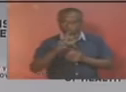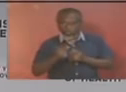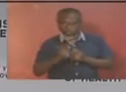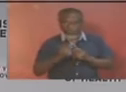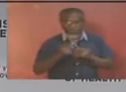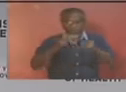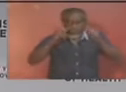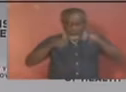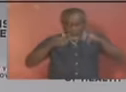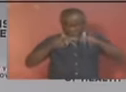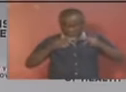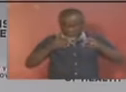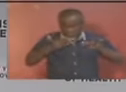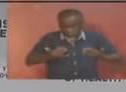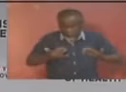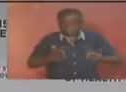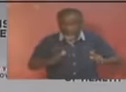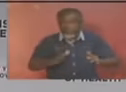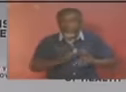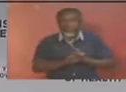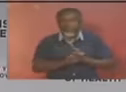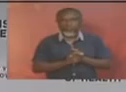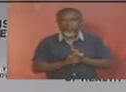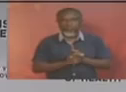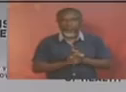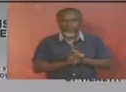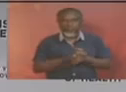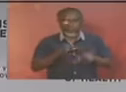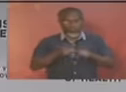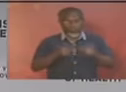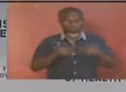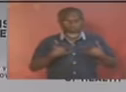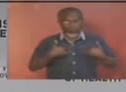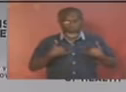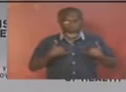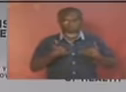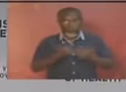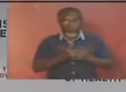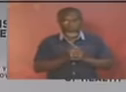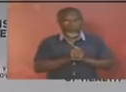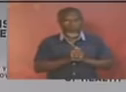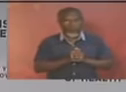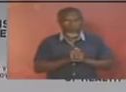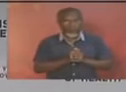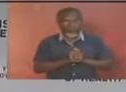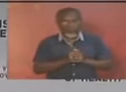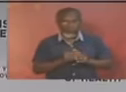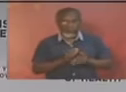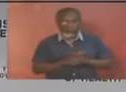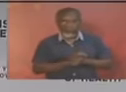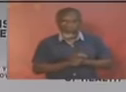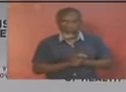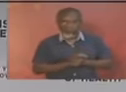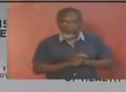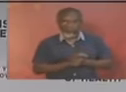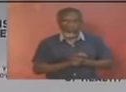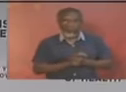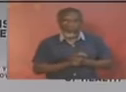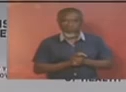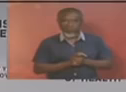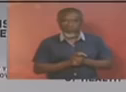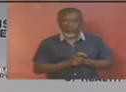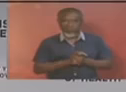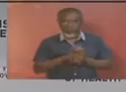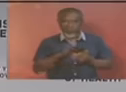the private and public sector, leaving us with 100,809 tests. Within the last 24 hours, we had no